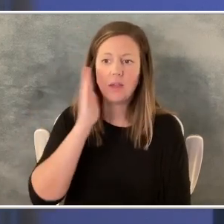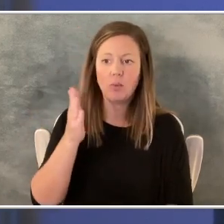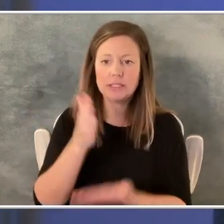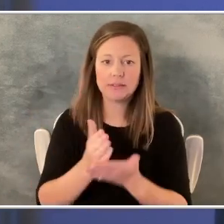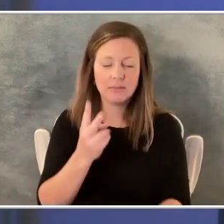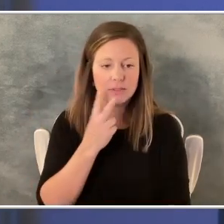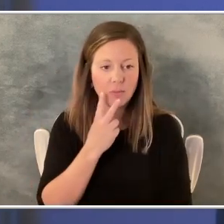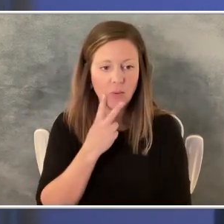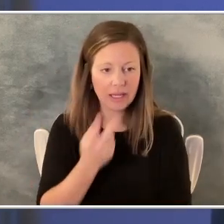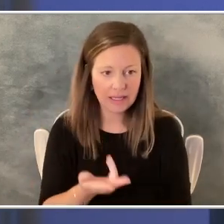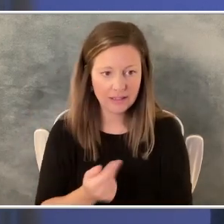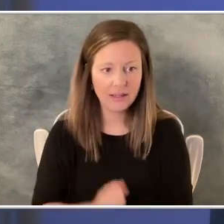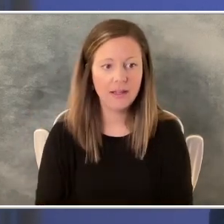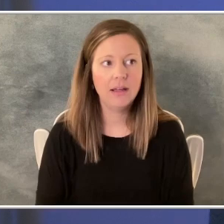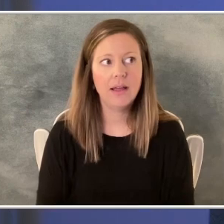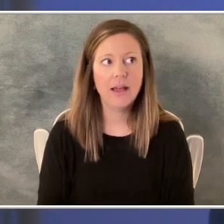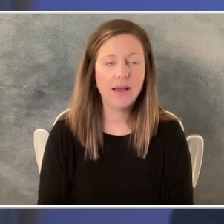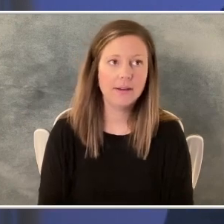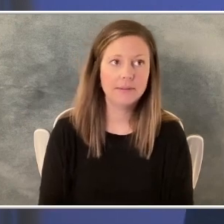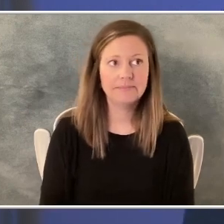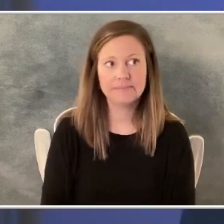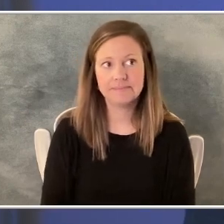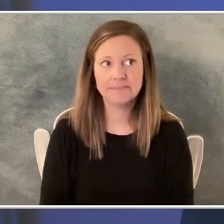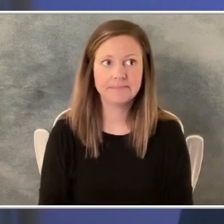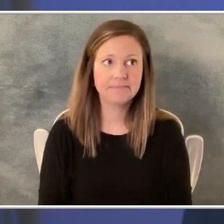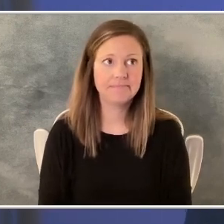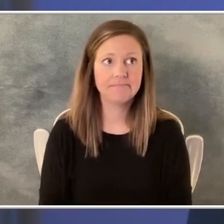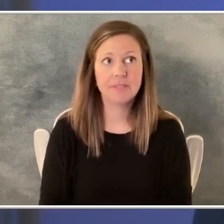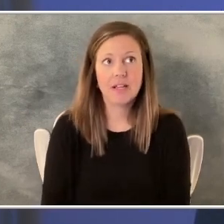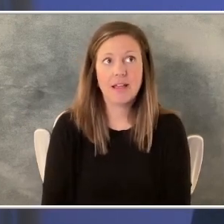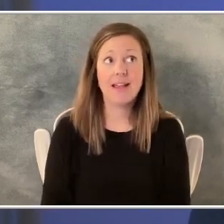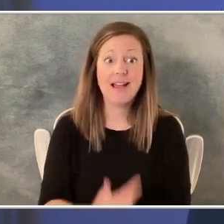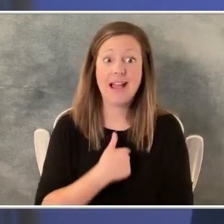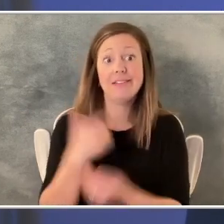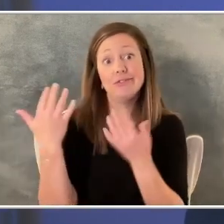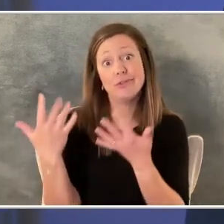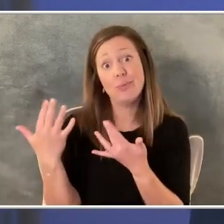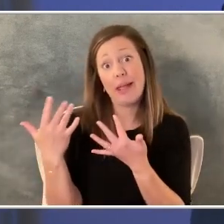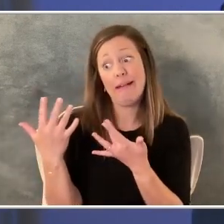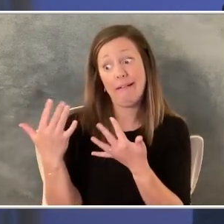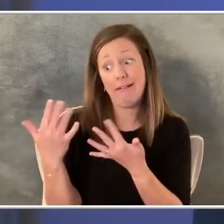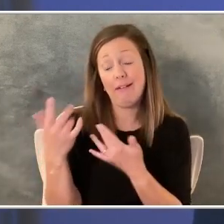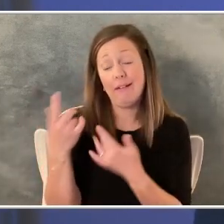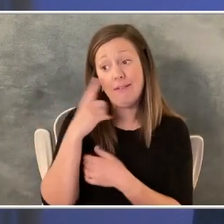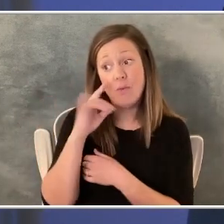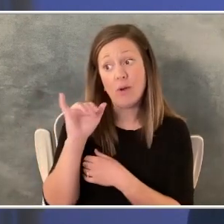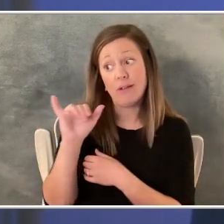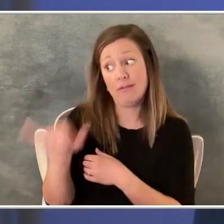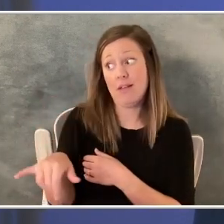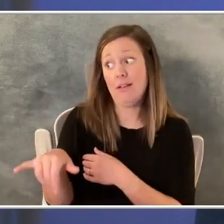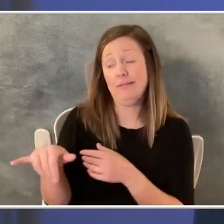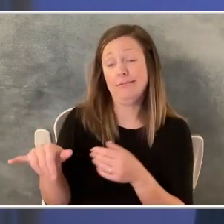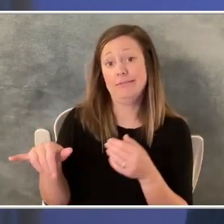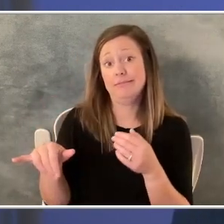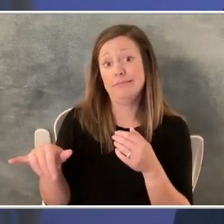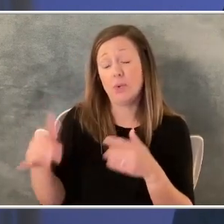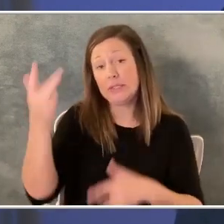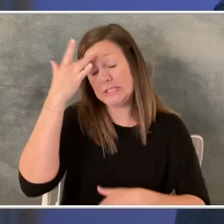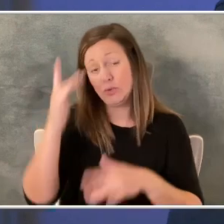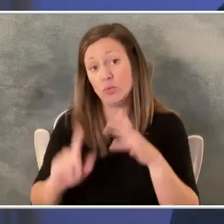I just waited for it to come to me rather than me seeking out that process